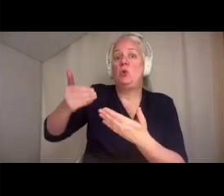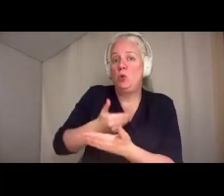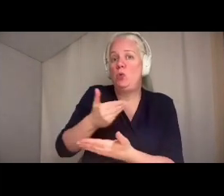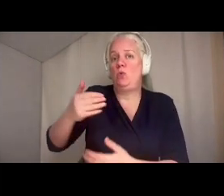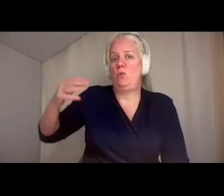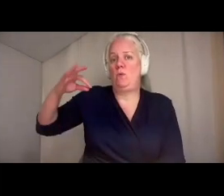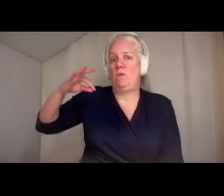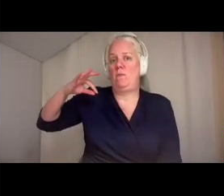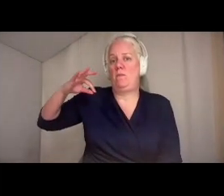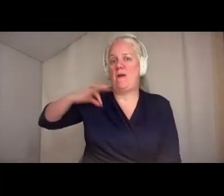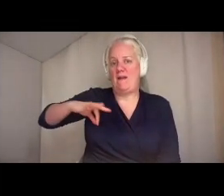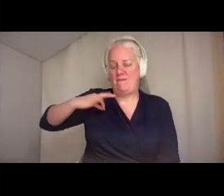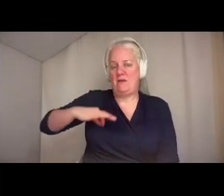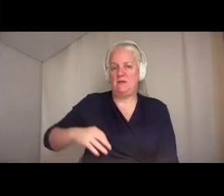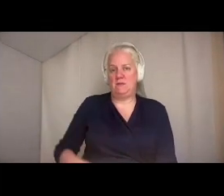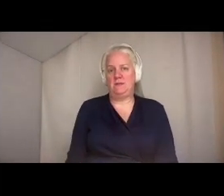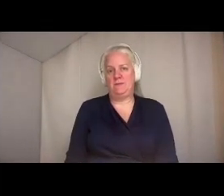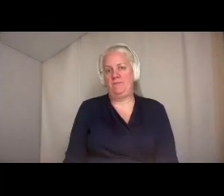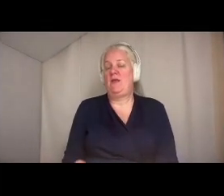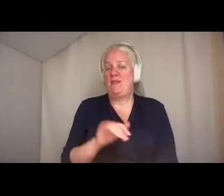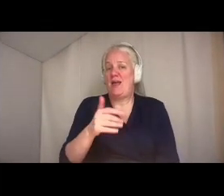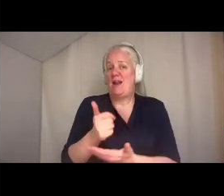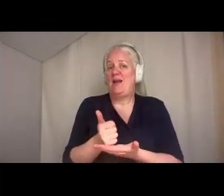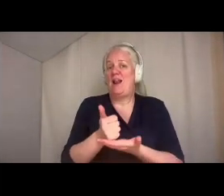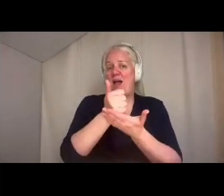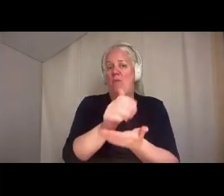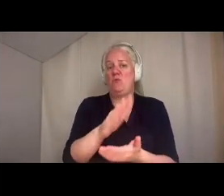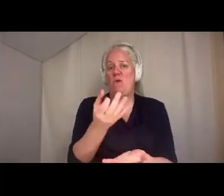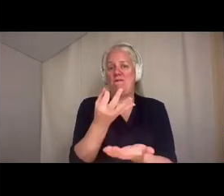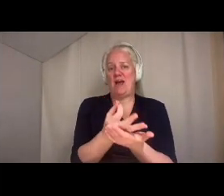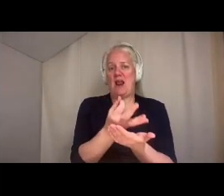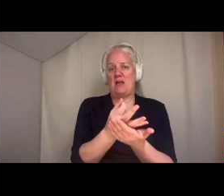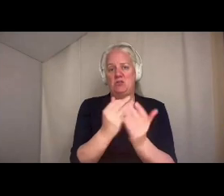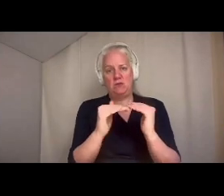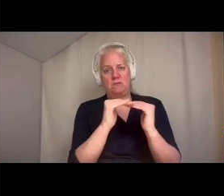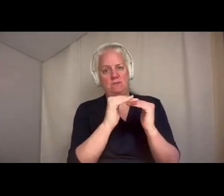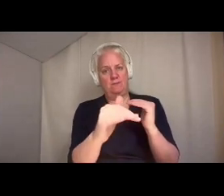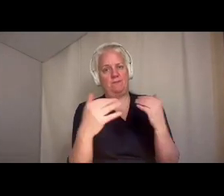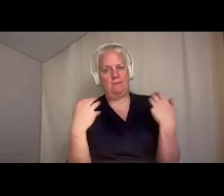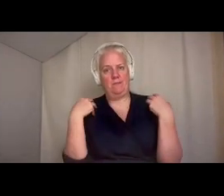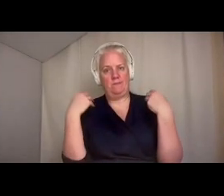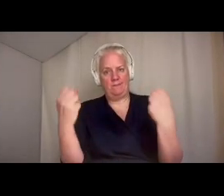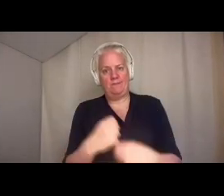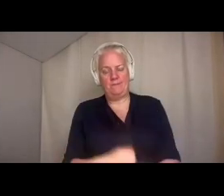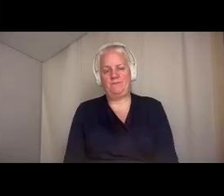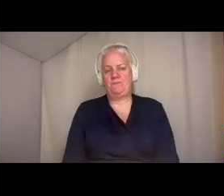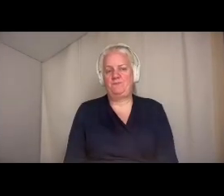tested, and that can help your financial wellness. Next slide.